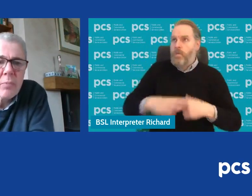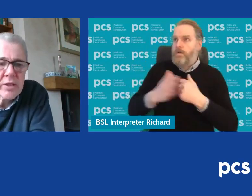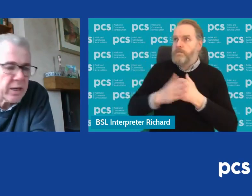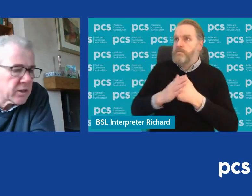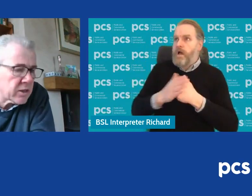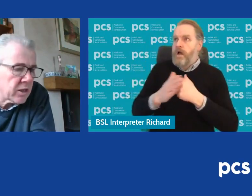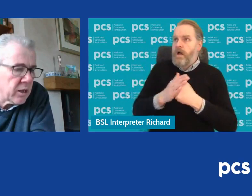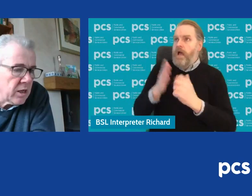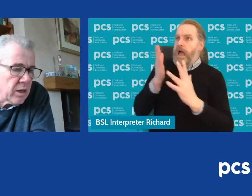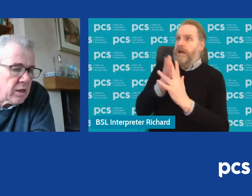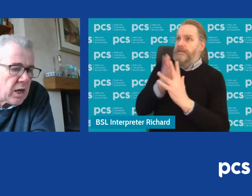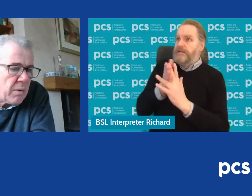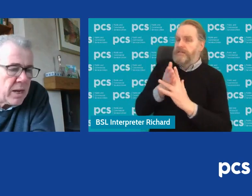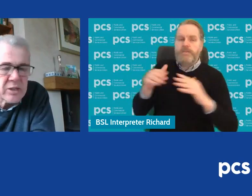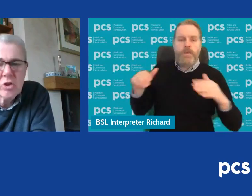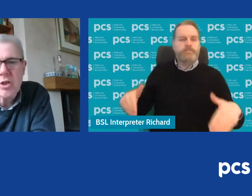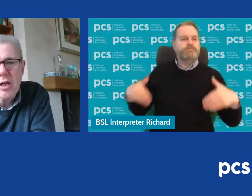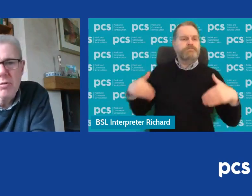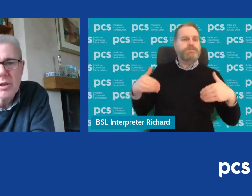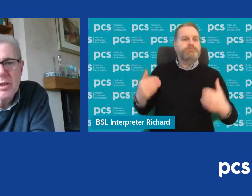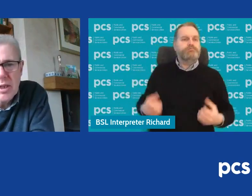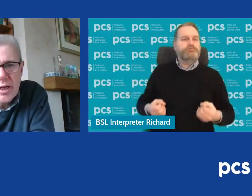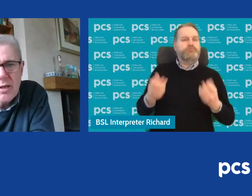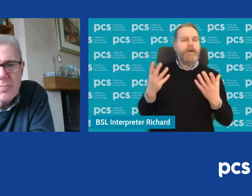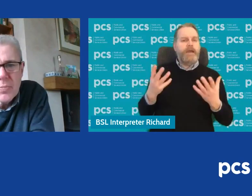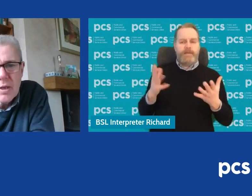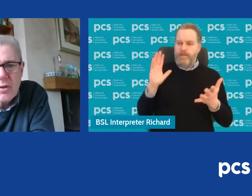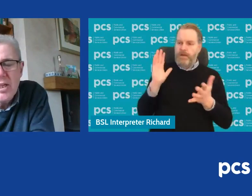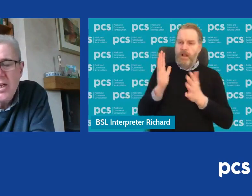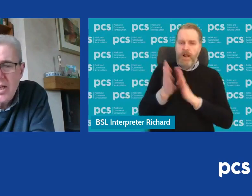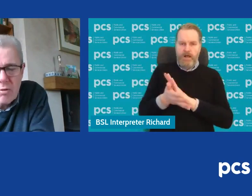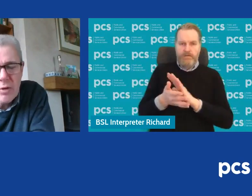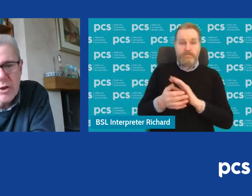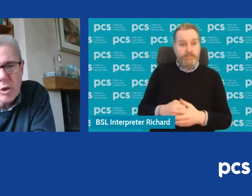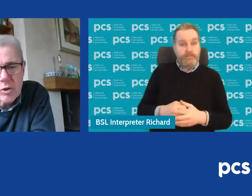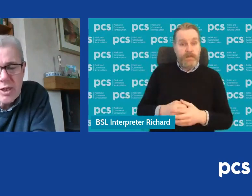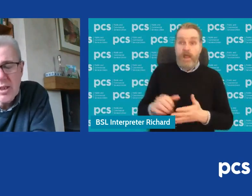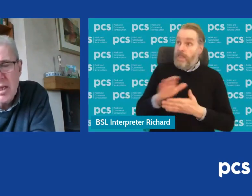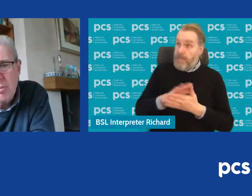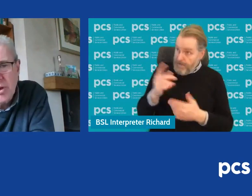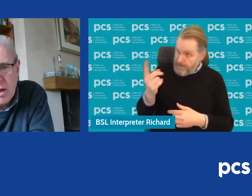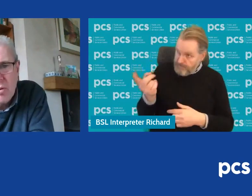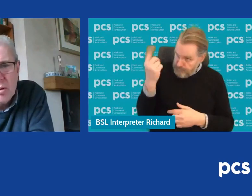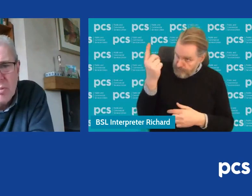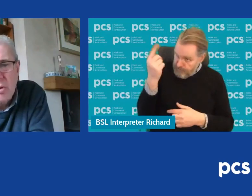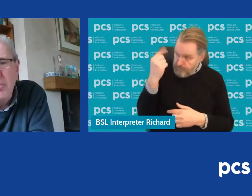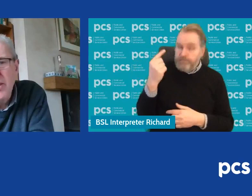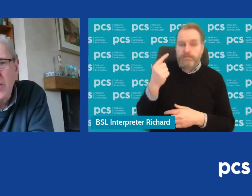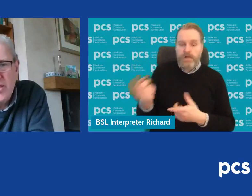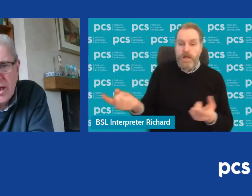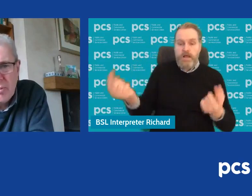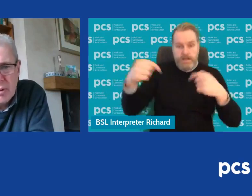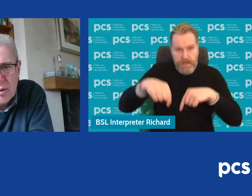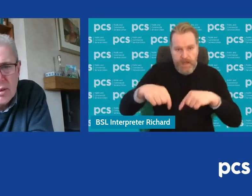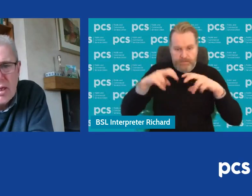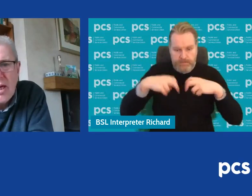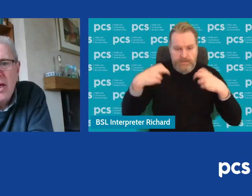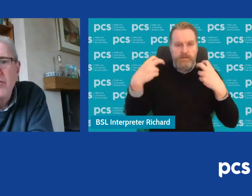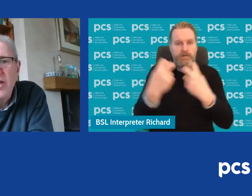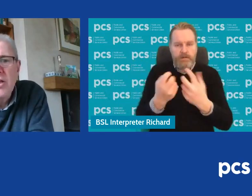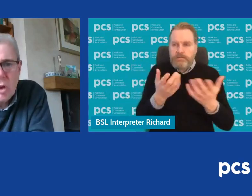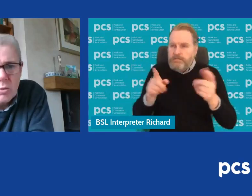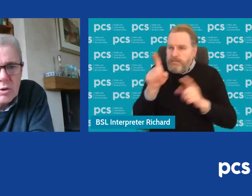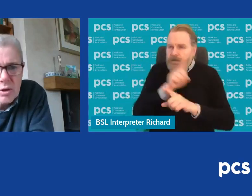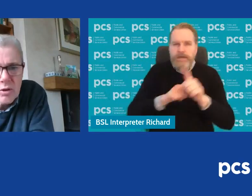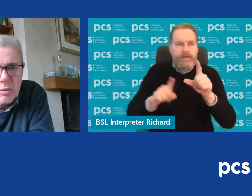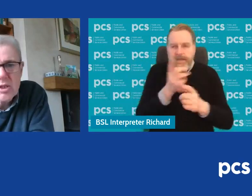that represents a message to the government today that they need to get around the negotiating table now, put money on the table, and